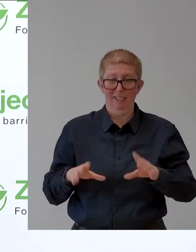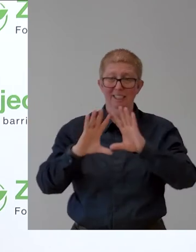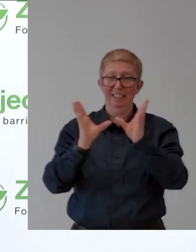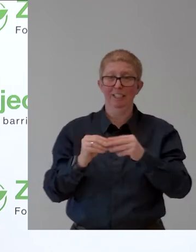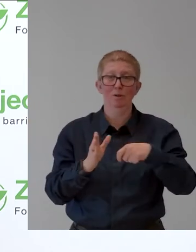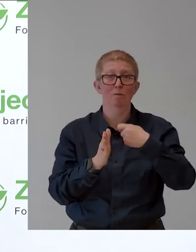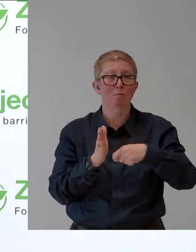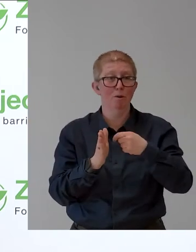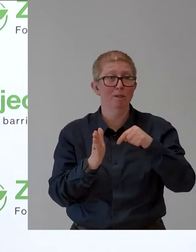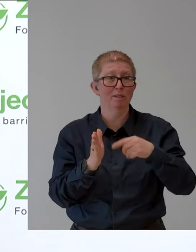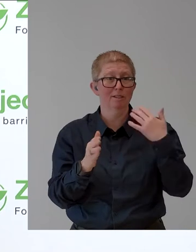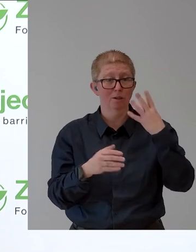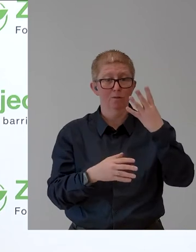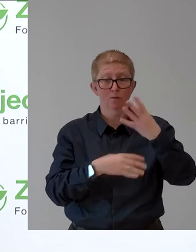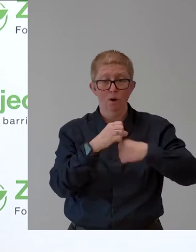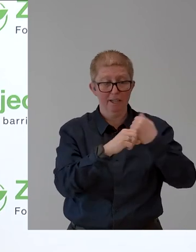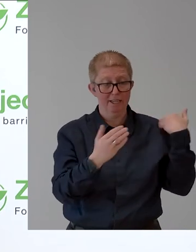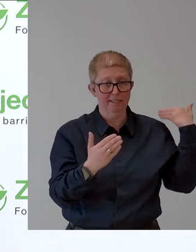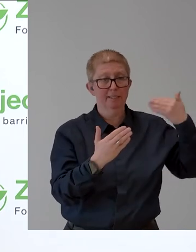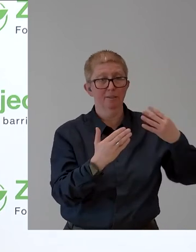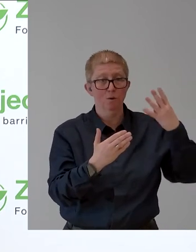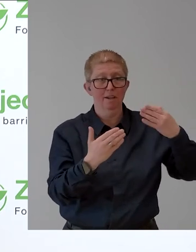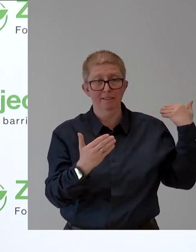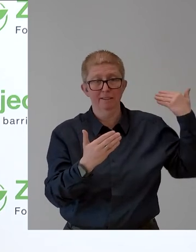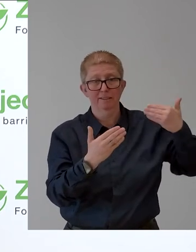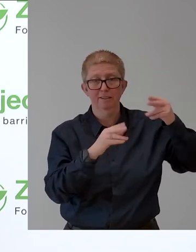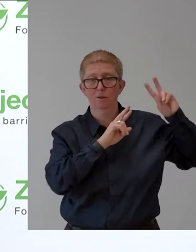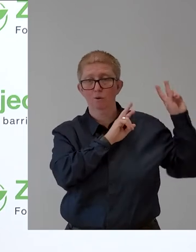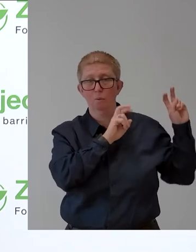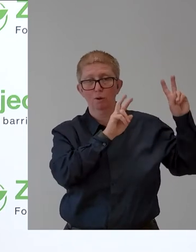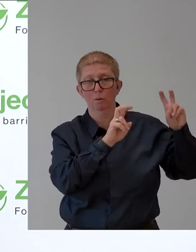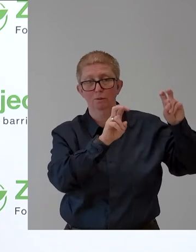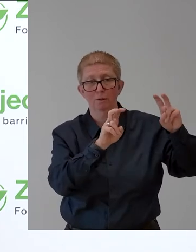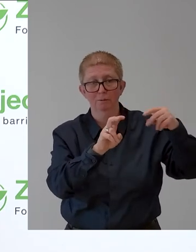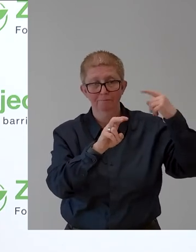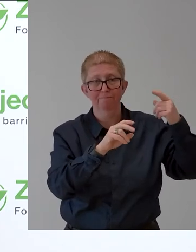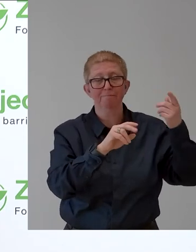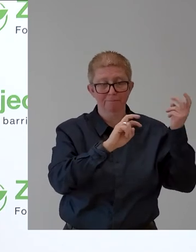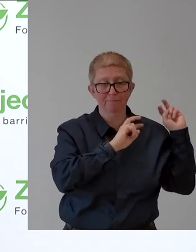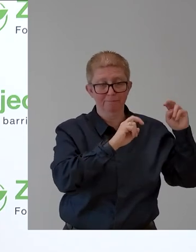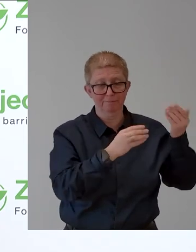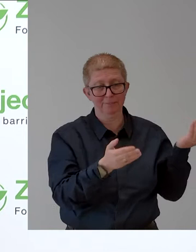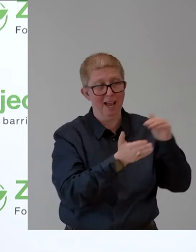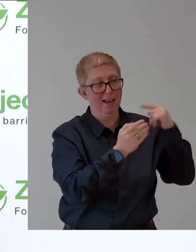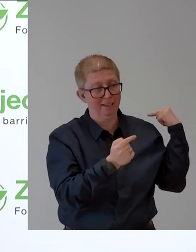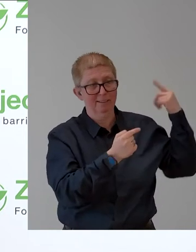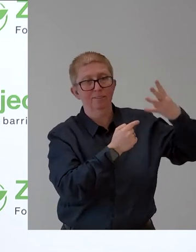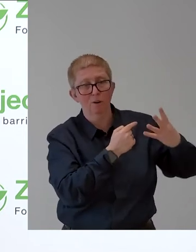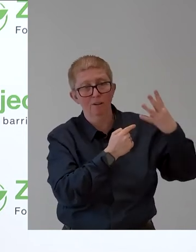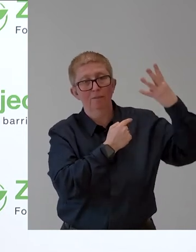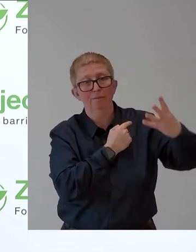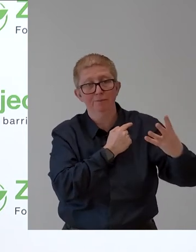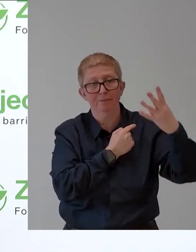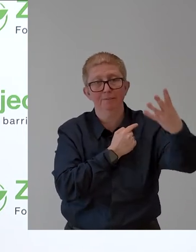2017, and we had some of the practices and technologies there. And 4 years later, you can see how